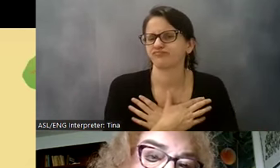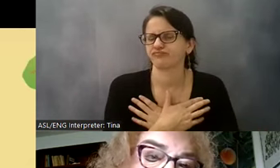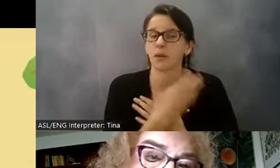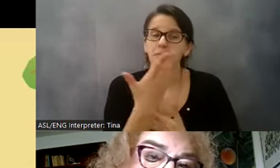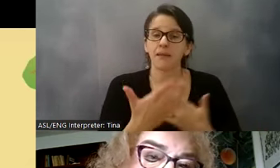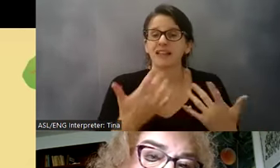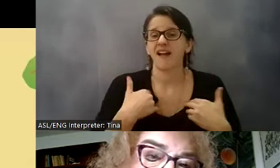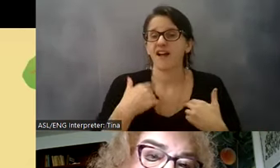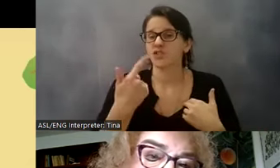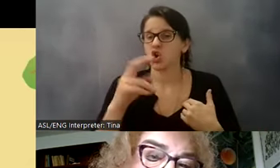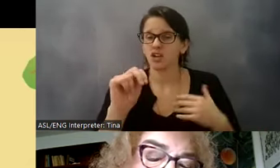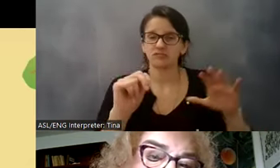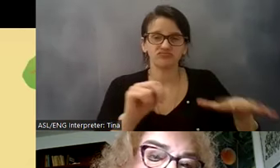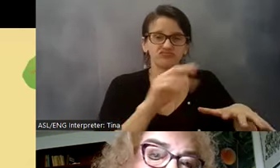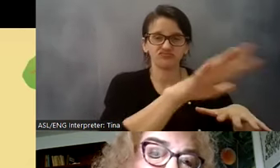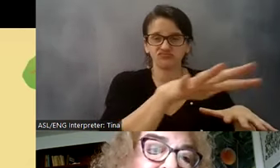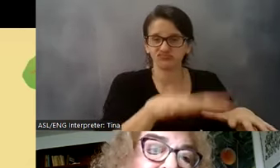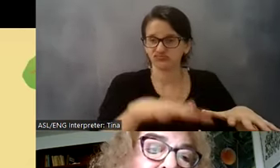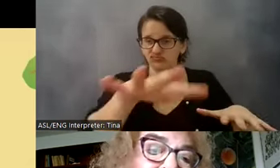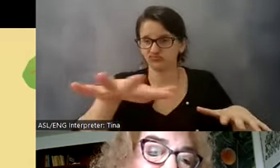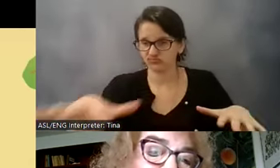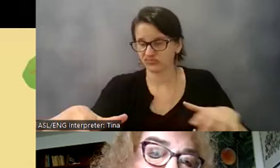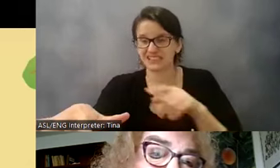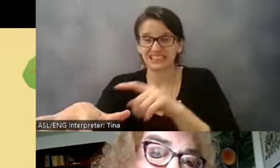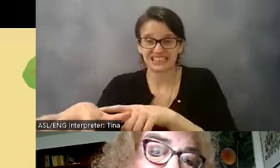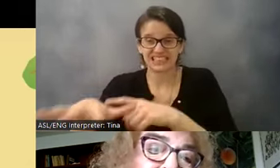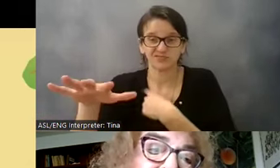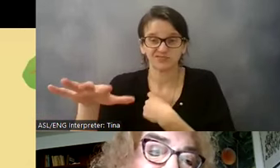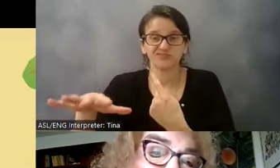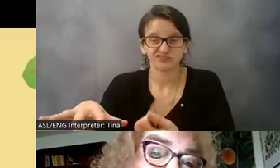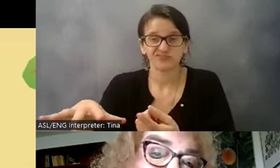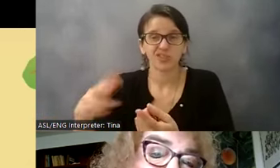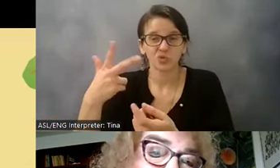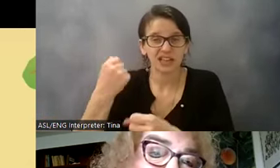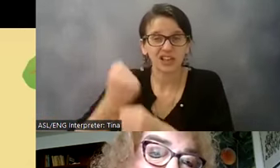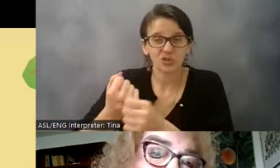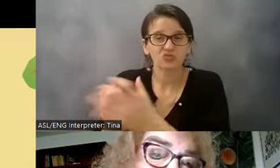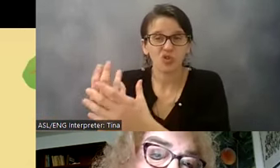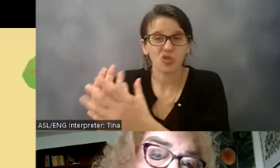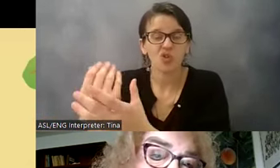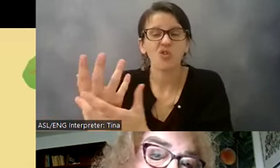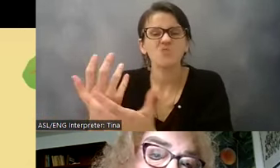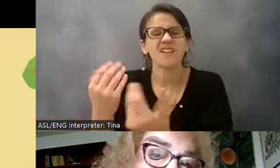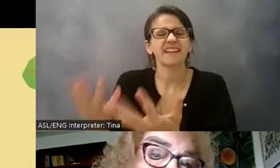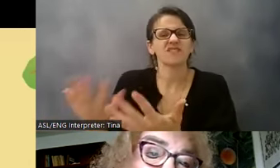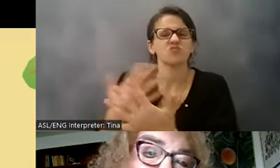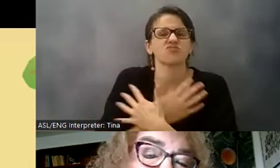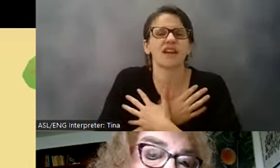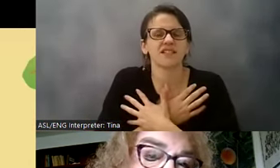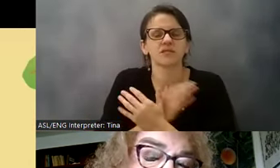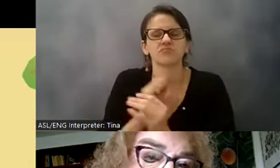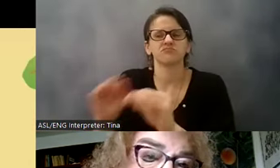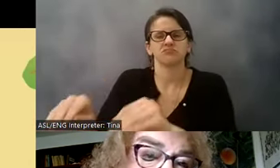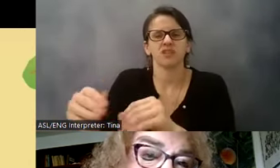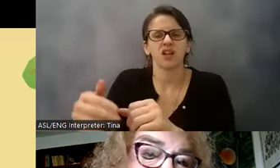been growing plants in for 3 years. You want to give it a break, plant the cover crops, let that run for a year.